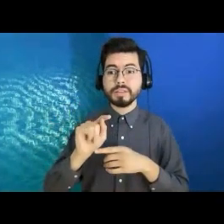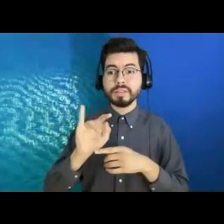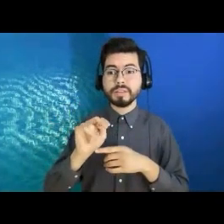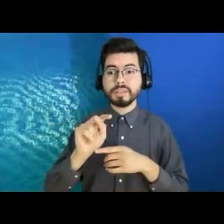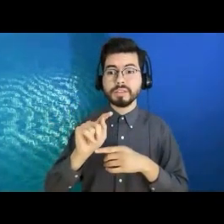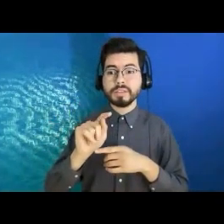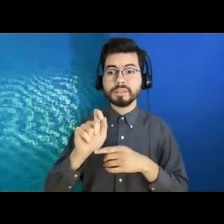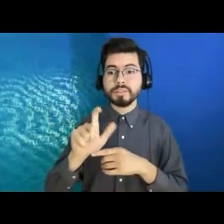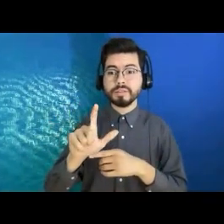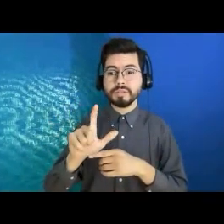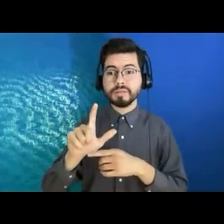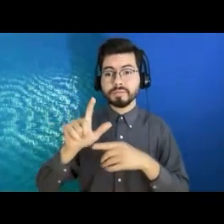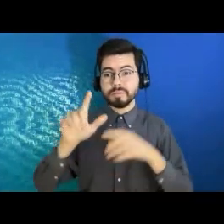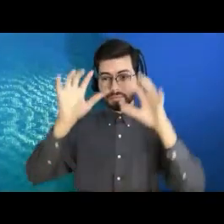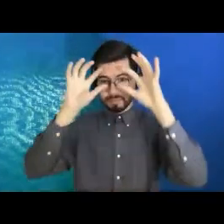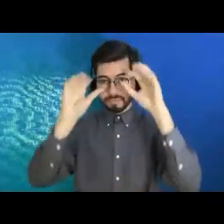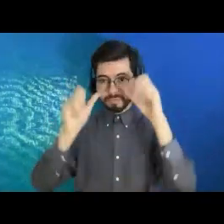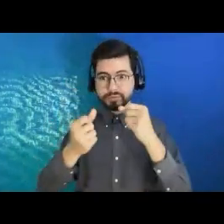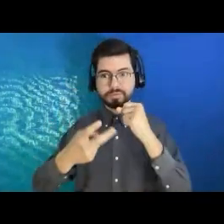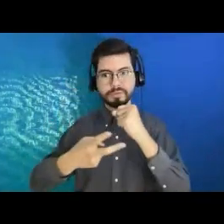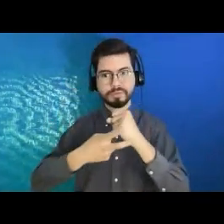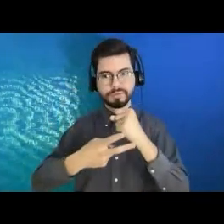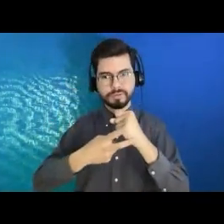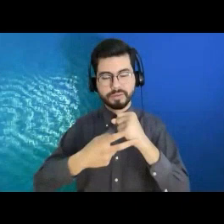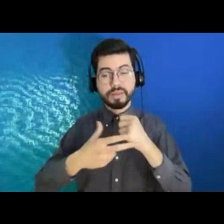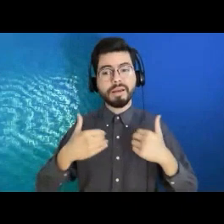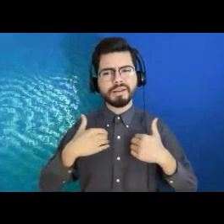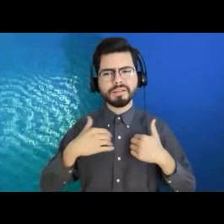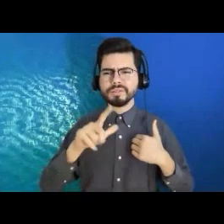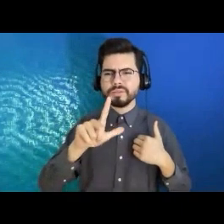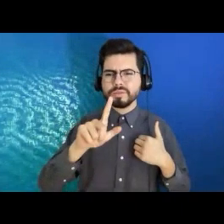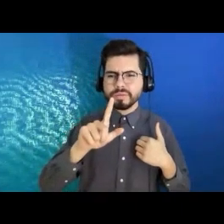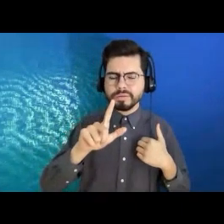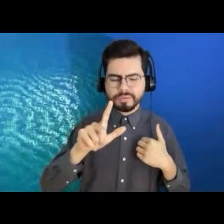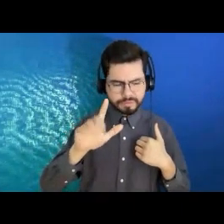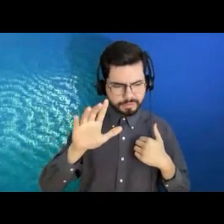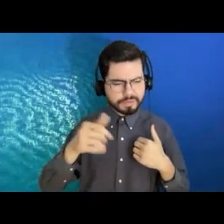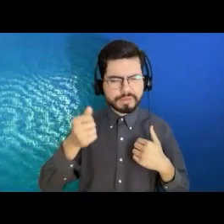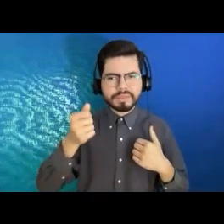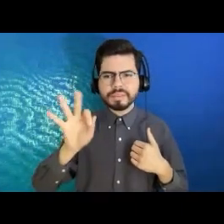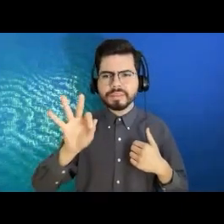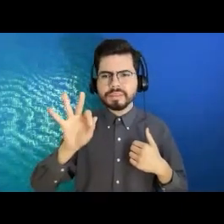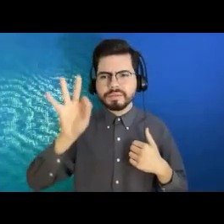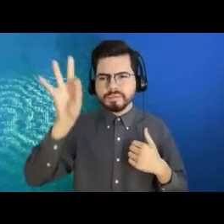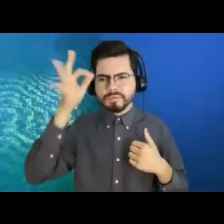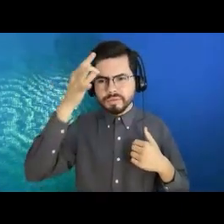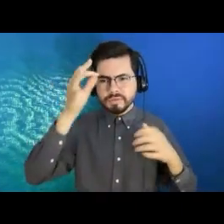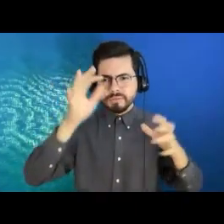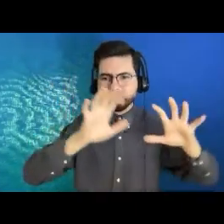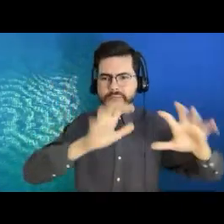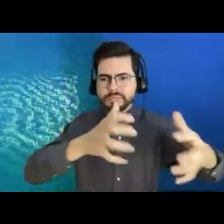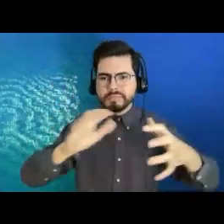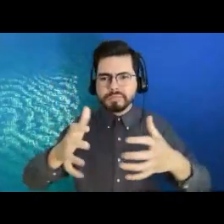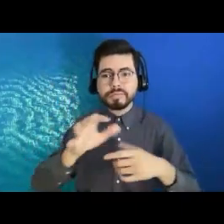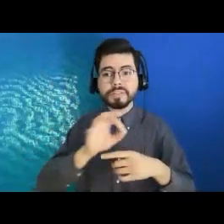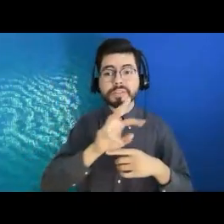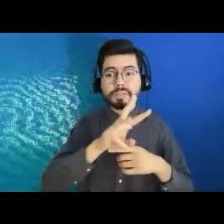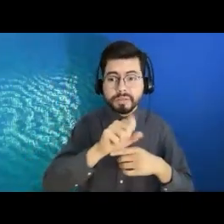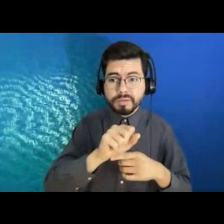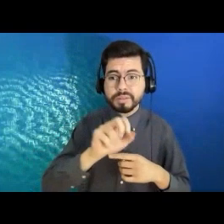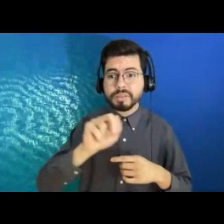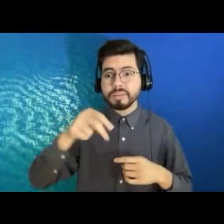You know, there are 19 federal herds across Fish and Wildlife Service, the Park